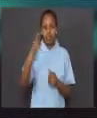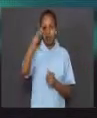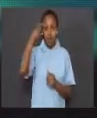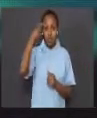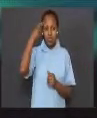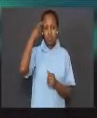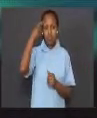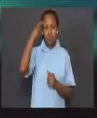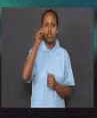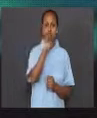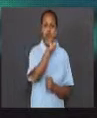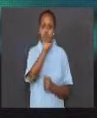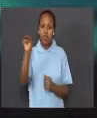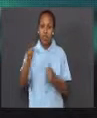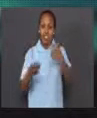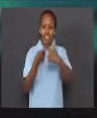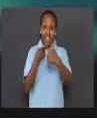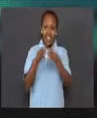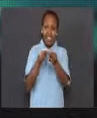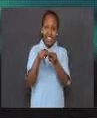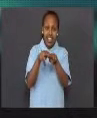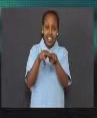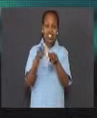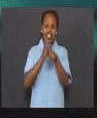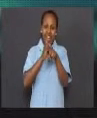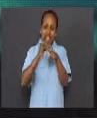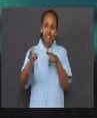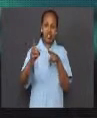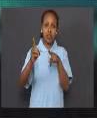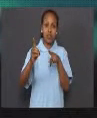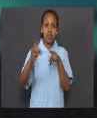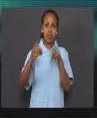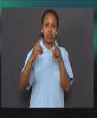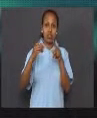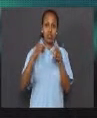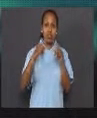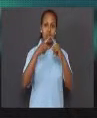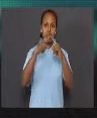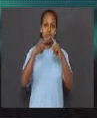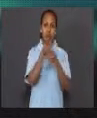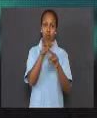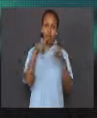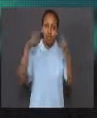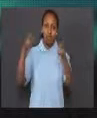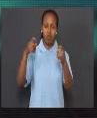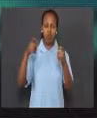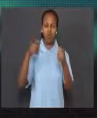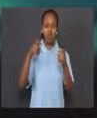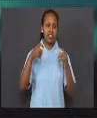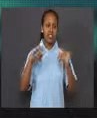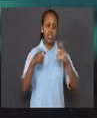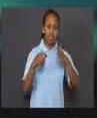Because the momentum of the second train directly opposes the first, we may write